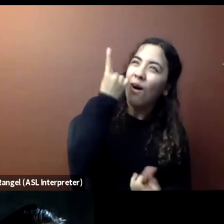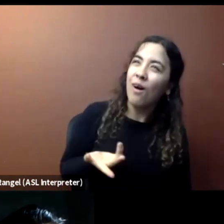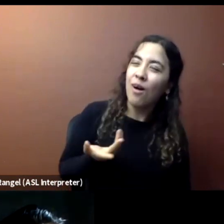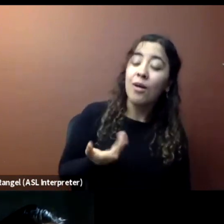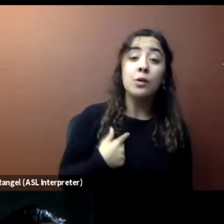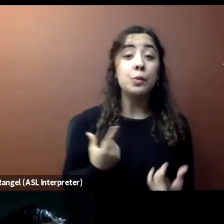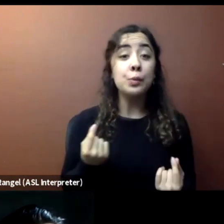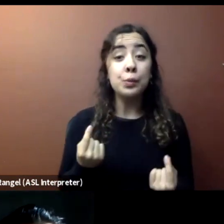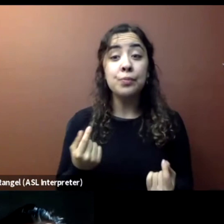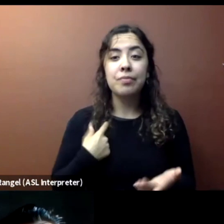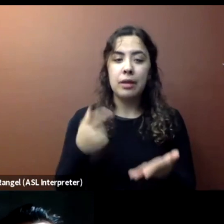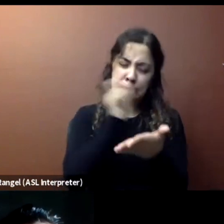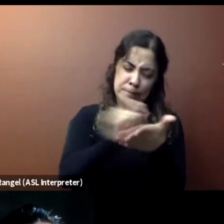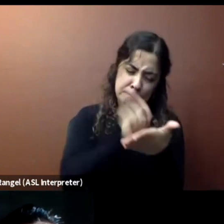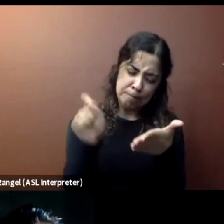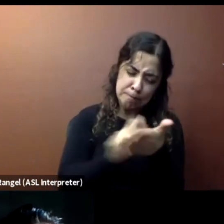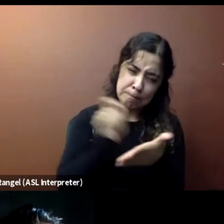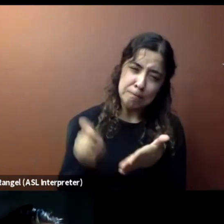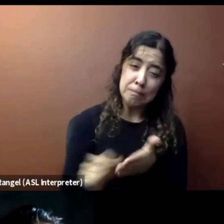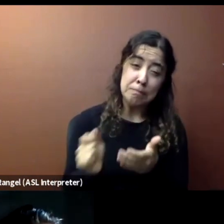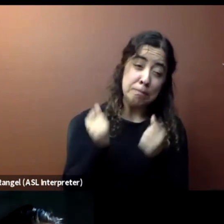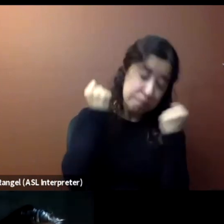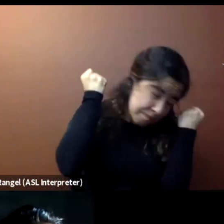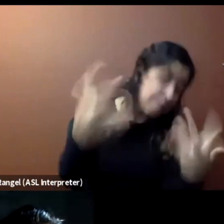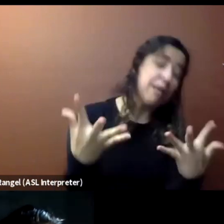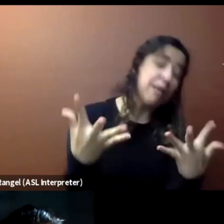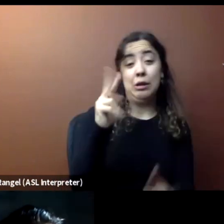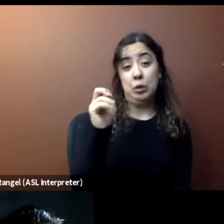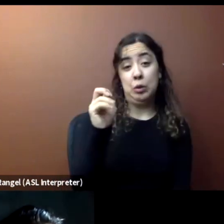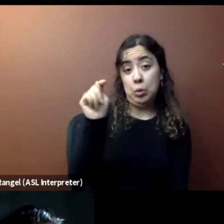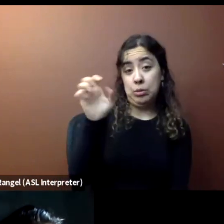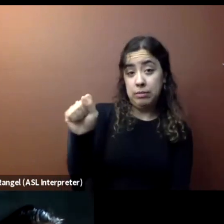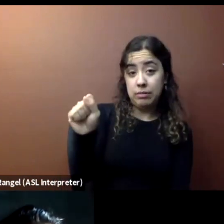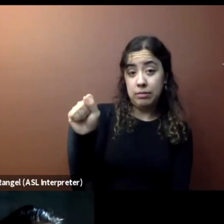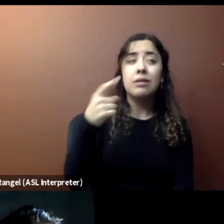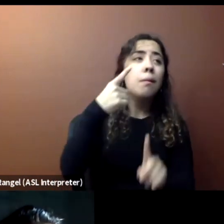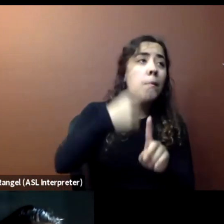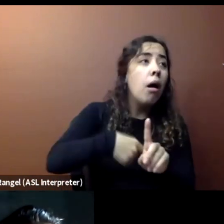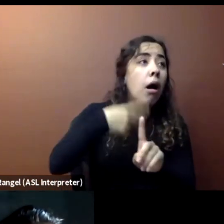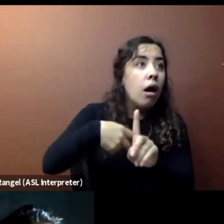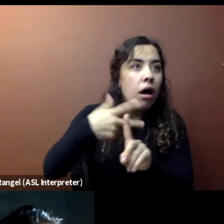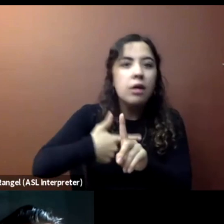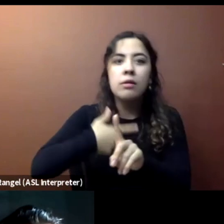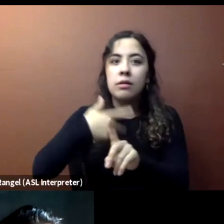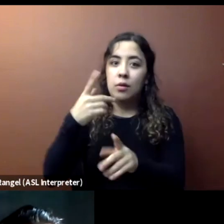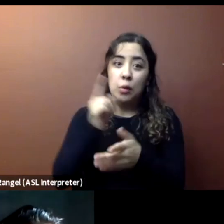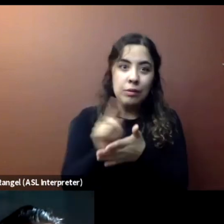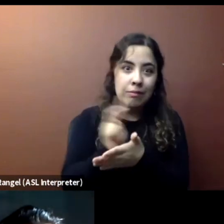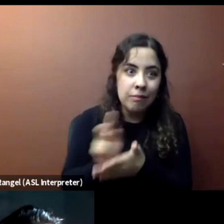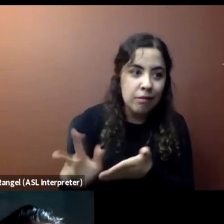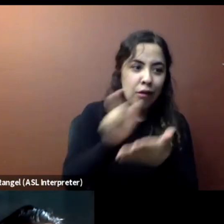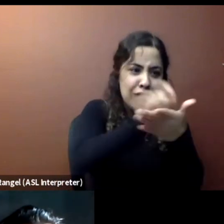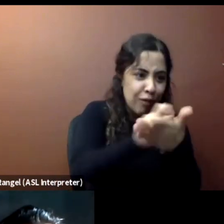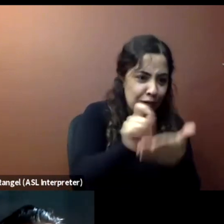ton of notes for often months or weeks or whatever in my notebook. And then I start to piece